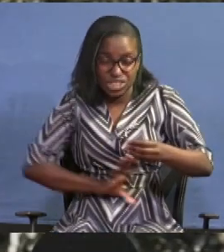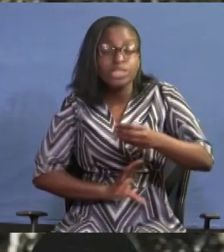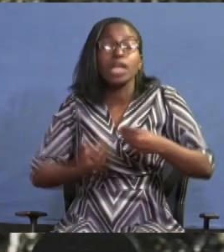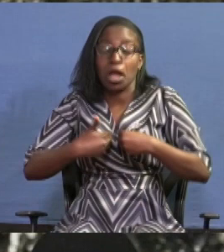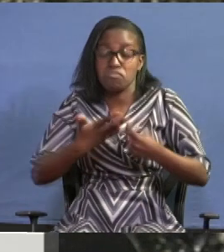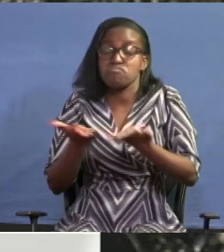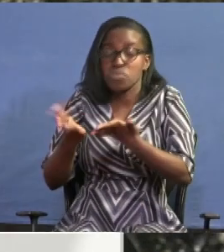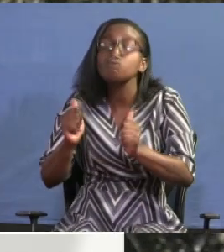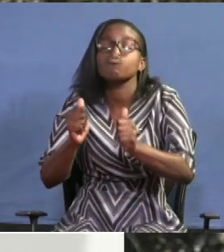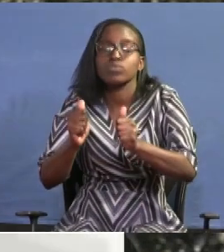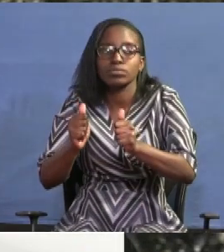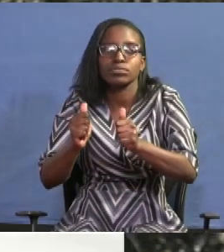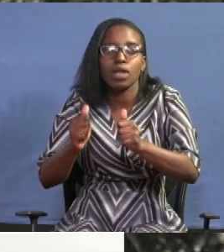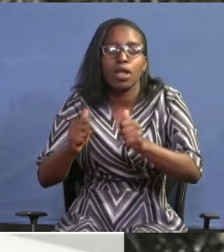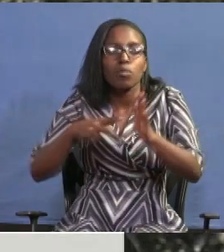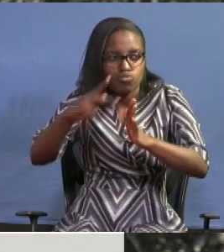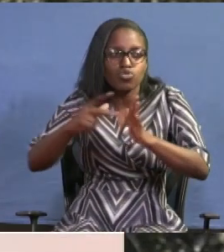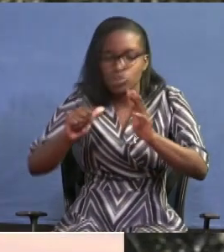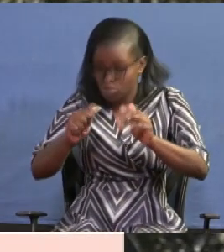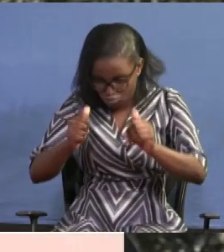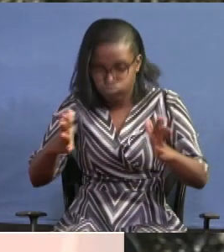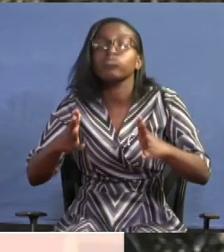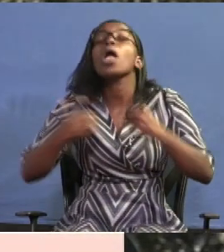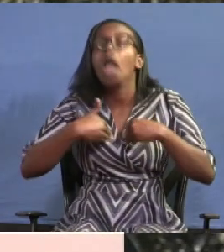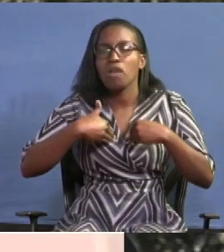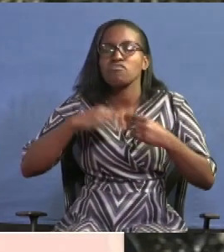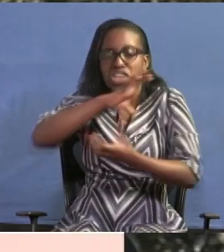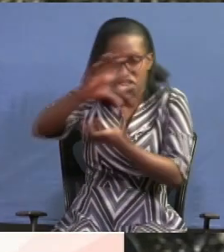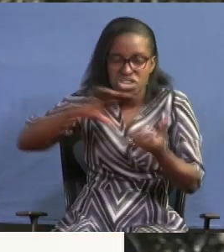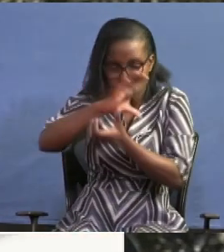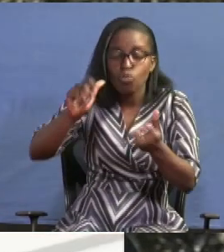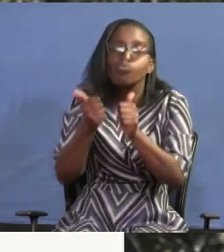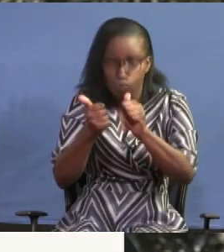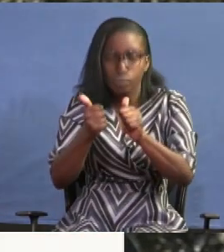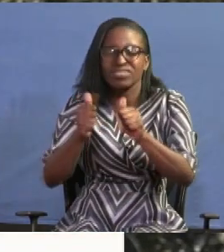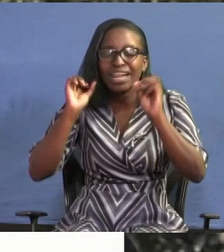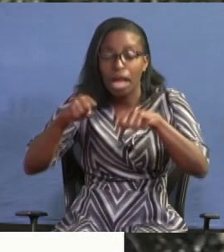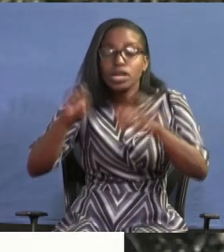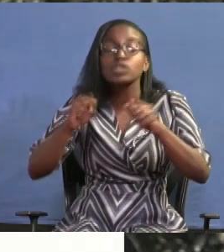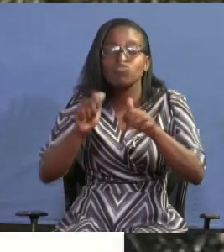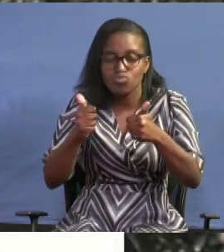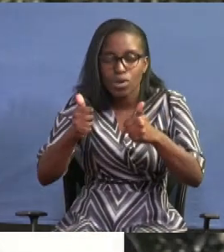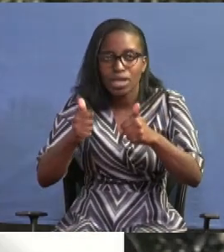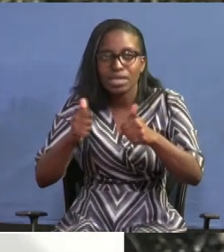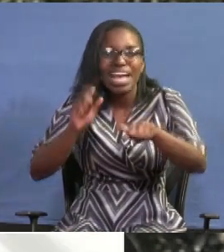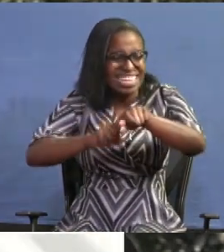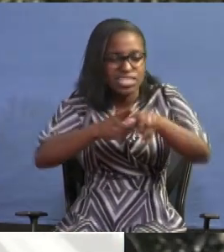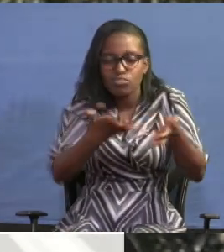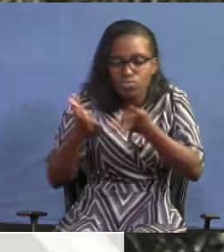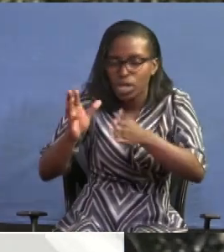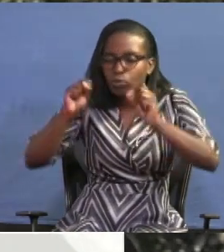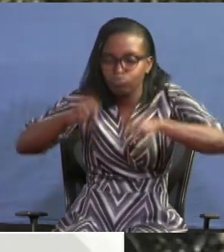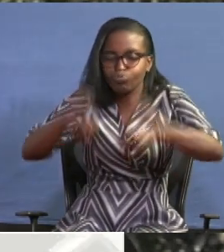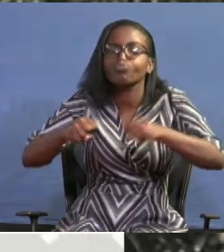big process in between to meet all the requirements of the protocol that was agreed to. And we're very close now to being able to send the